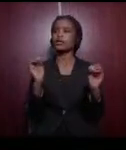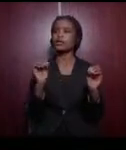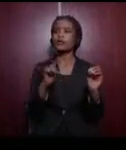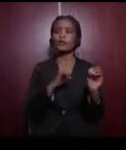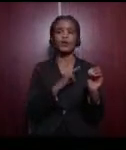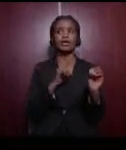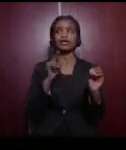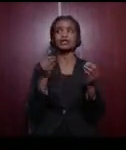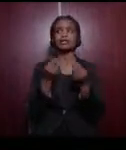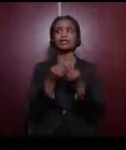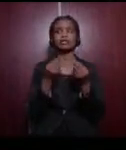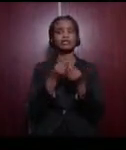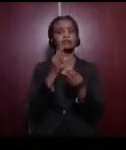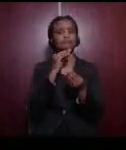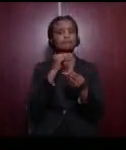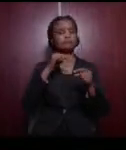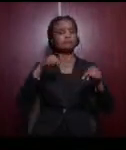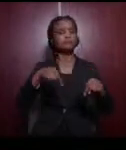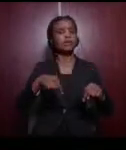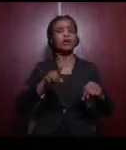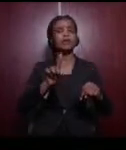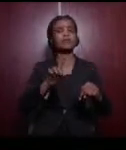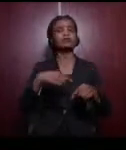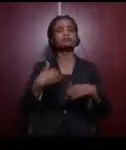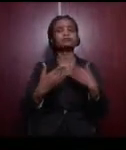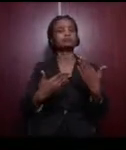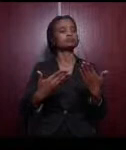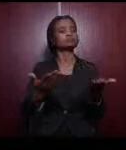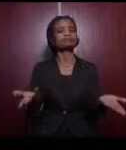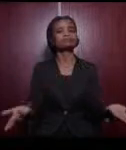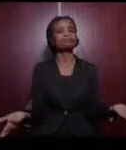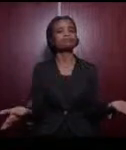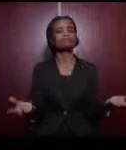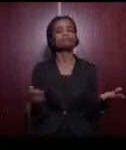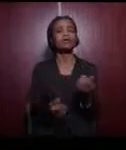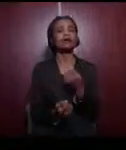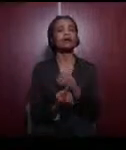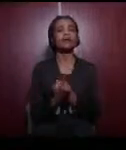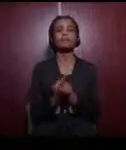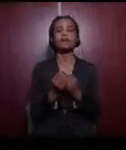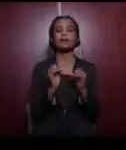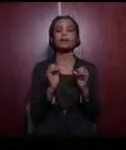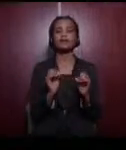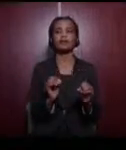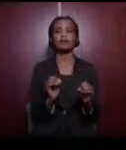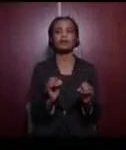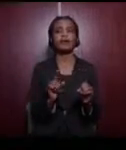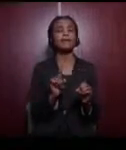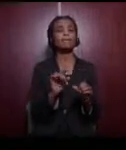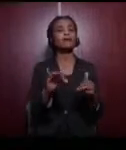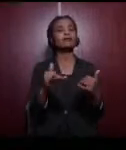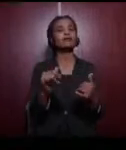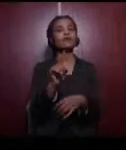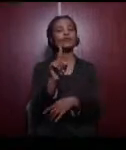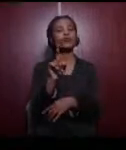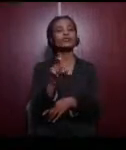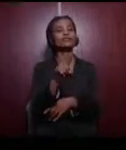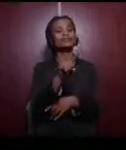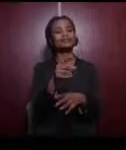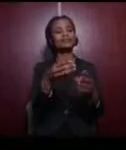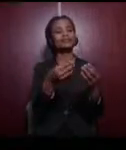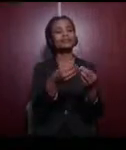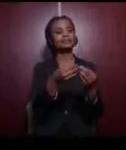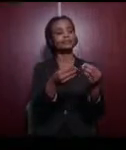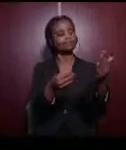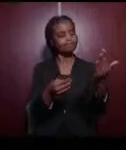there. How do you do ukuthi kena nisondele towards us ngoba already we are moving. We have open spaces that